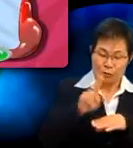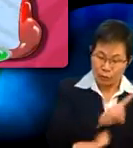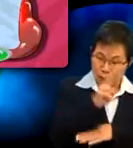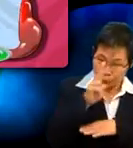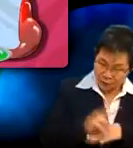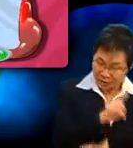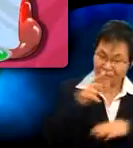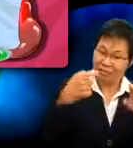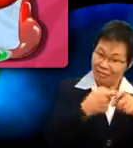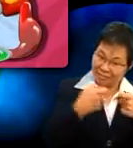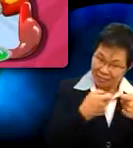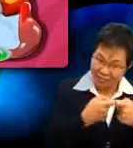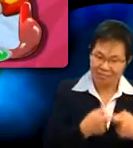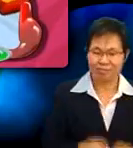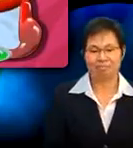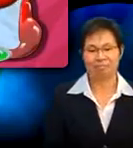Uses of electricity.